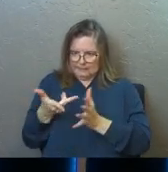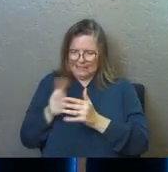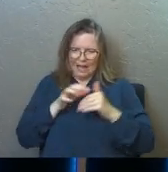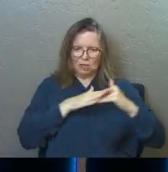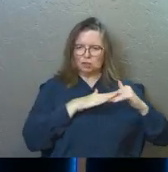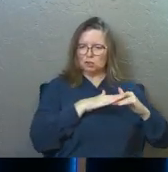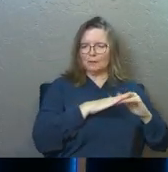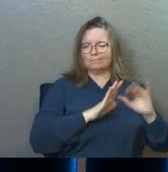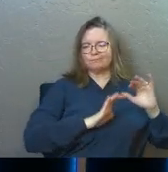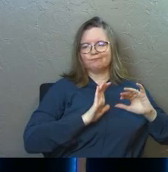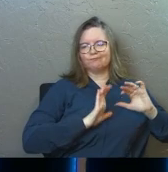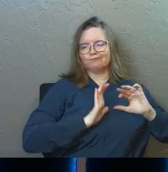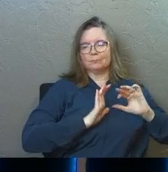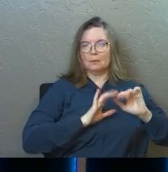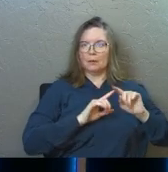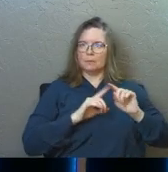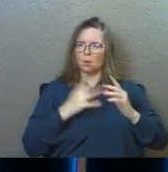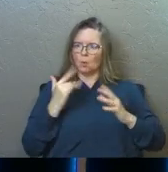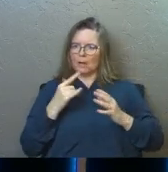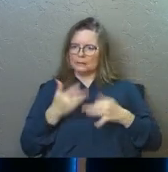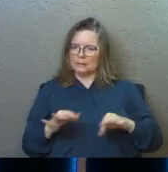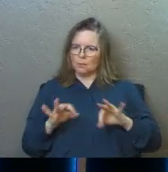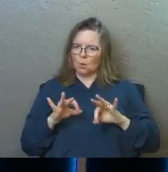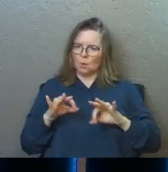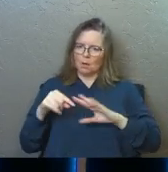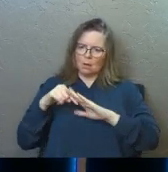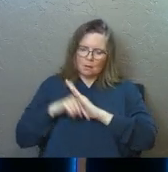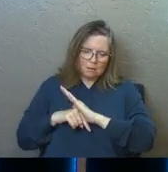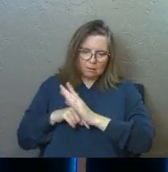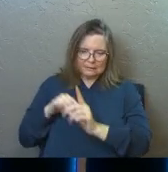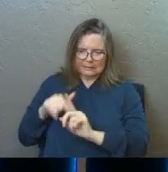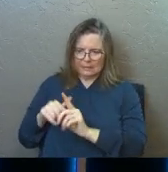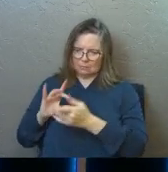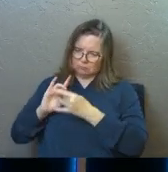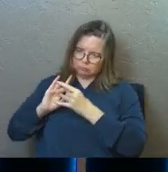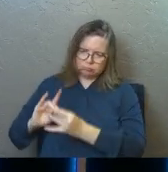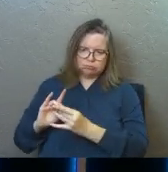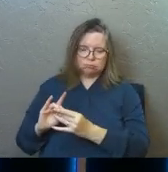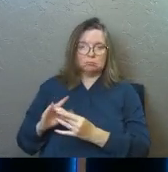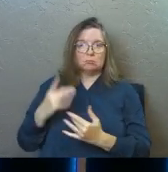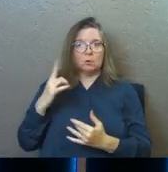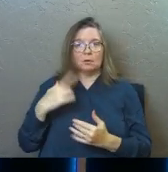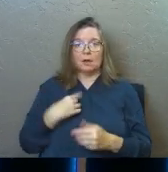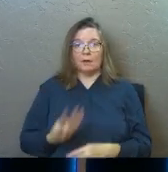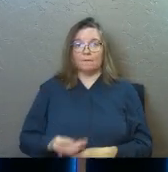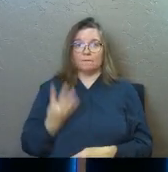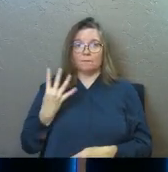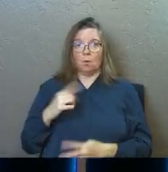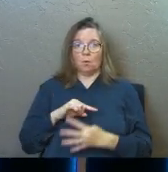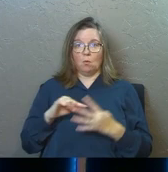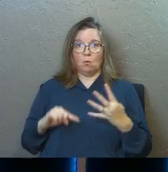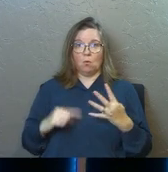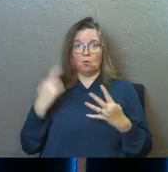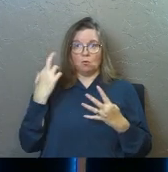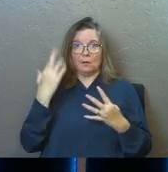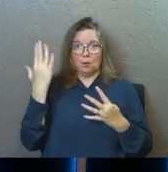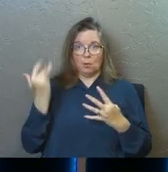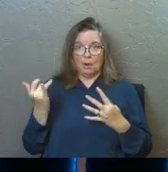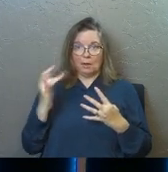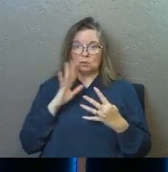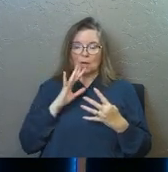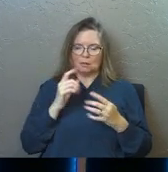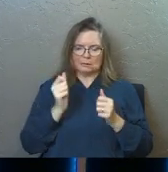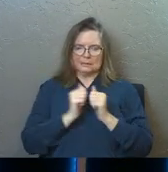just the surface level social media type of way? Why is it important that we pursue that? So I want to give you four reasons why. I want to talk about